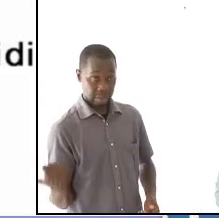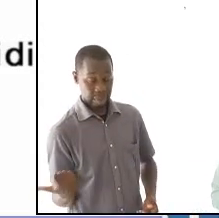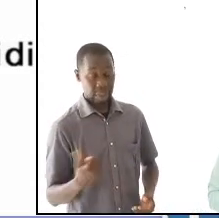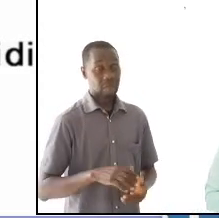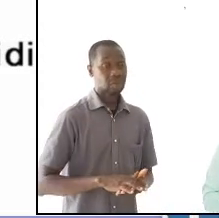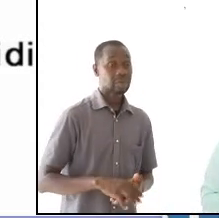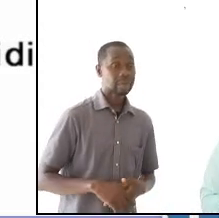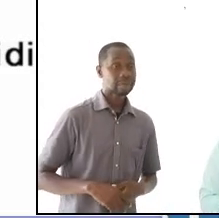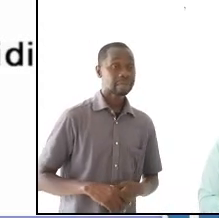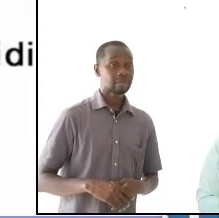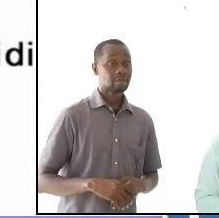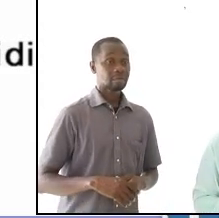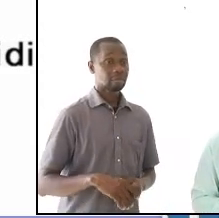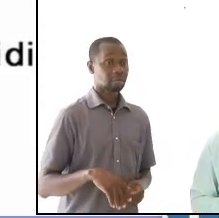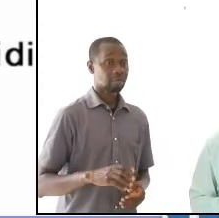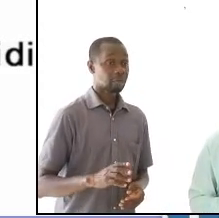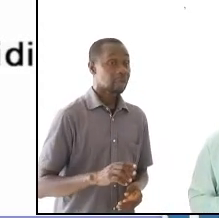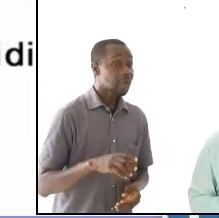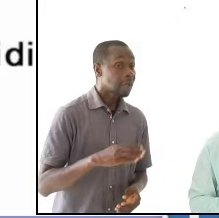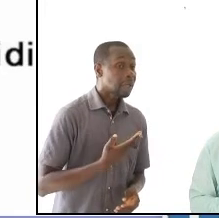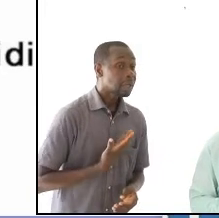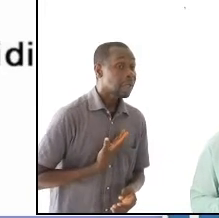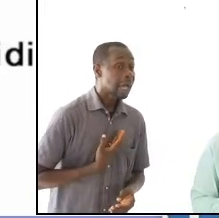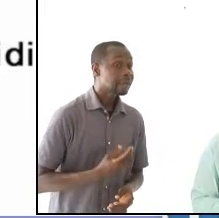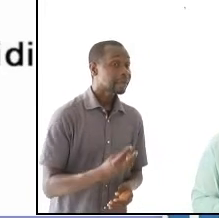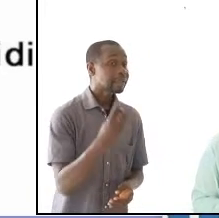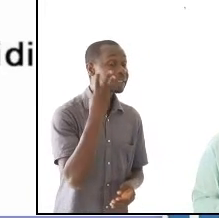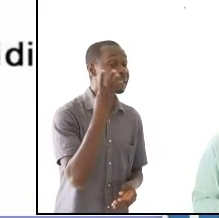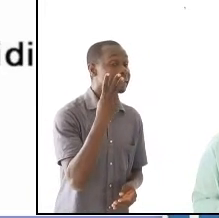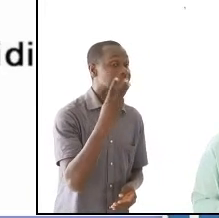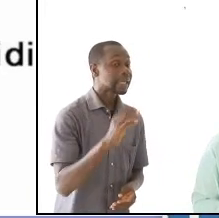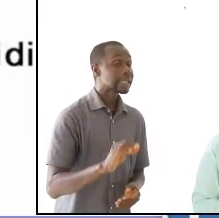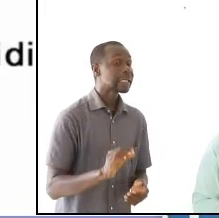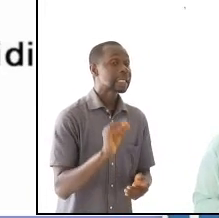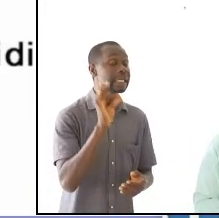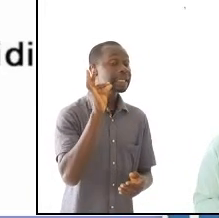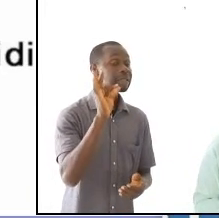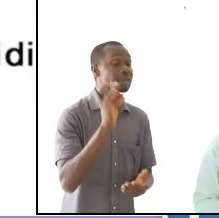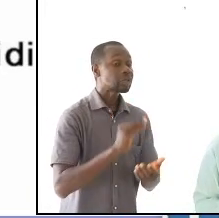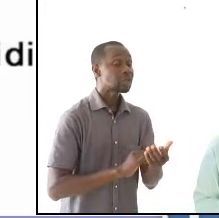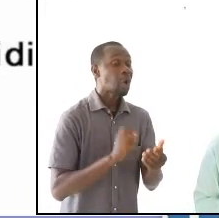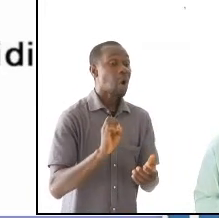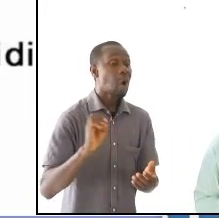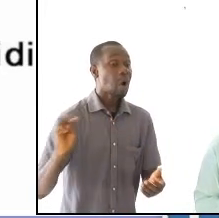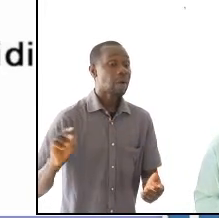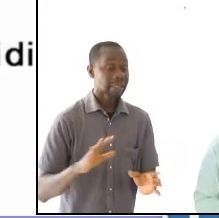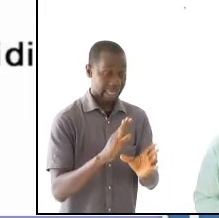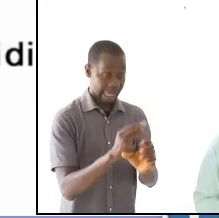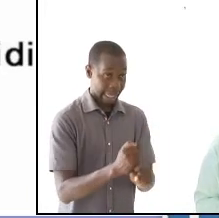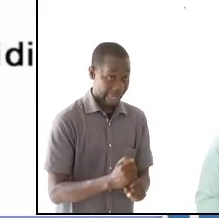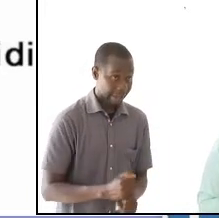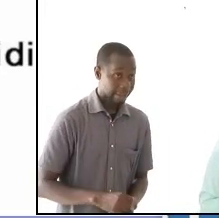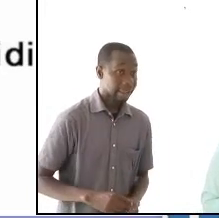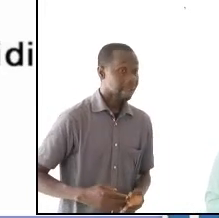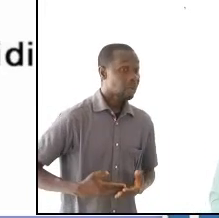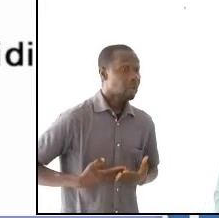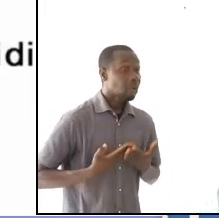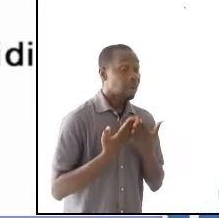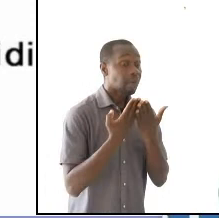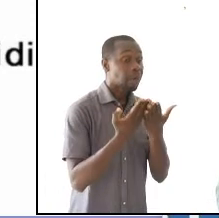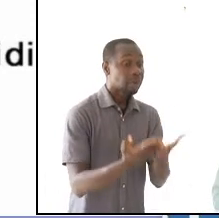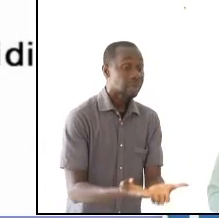body. You have those three tissues or organs that help in producing